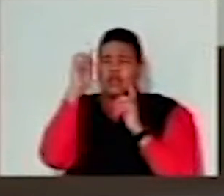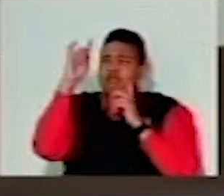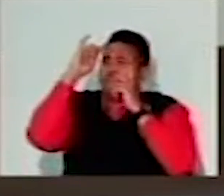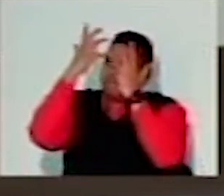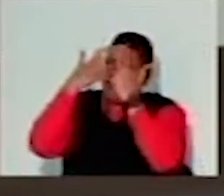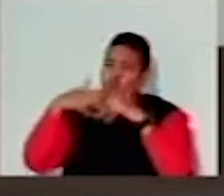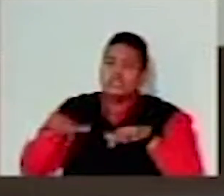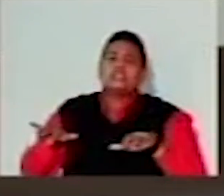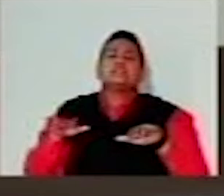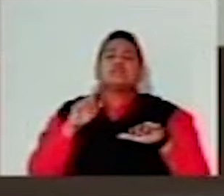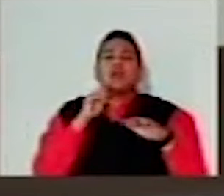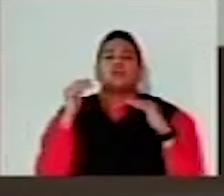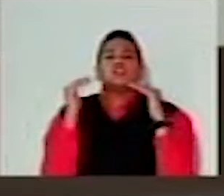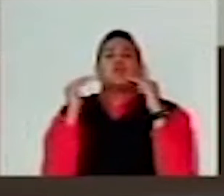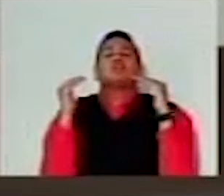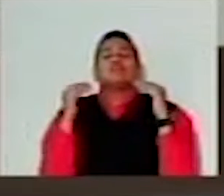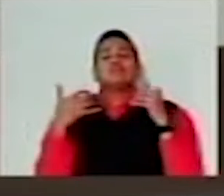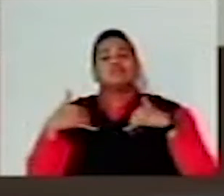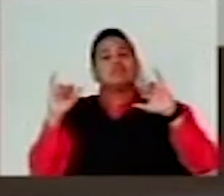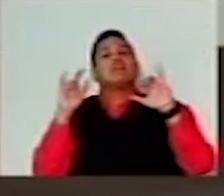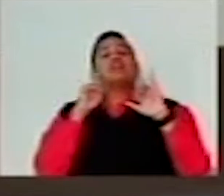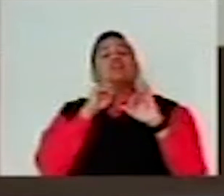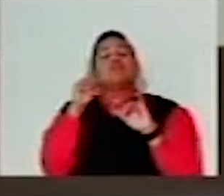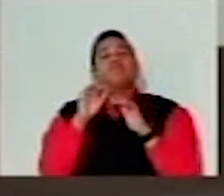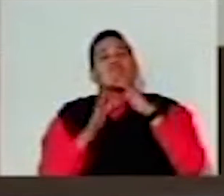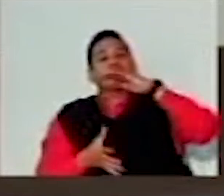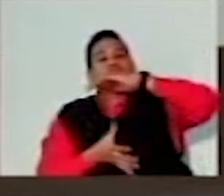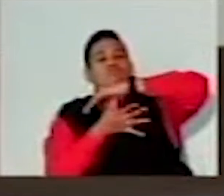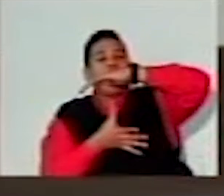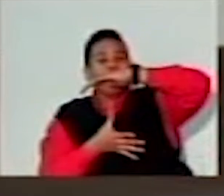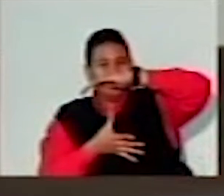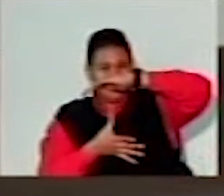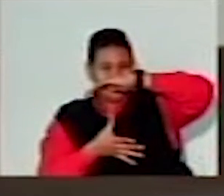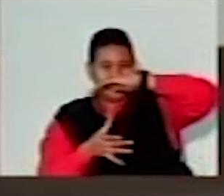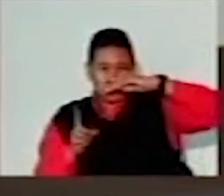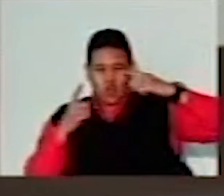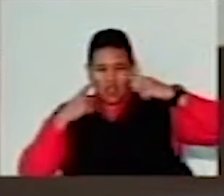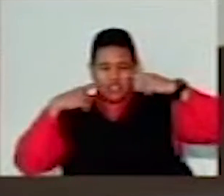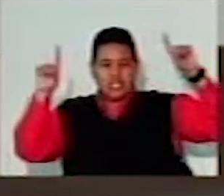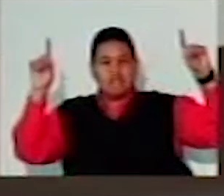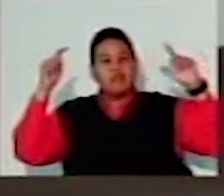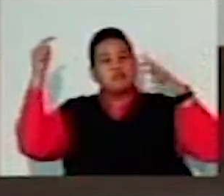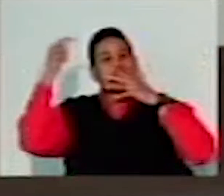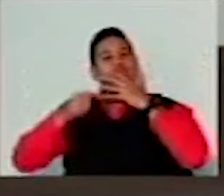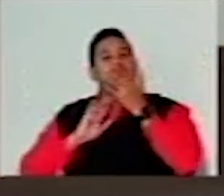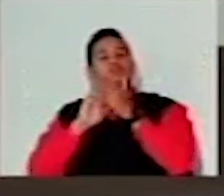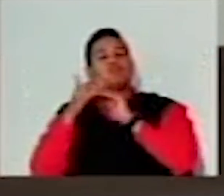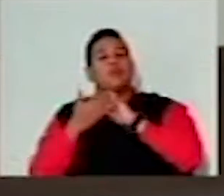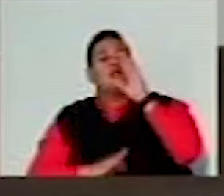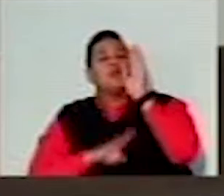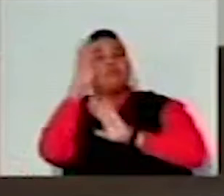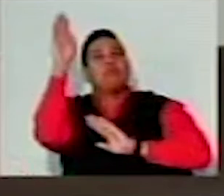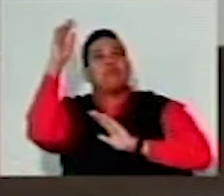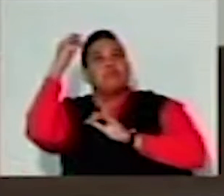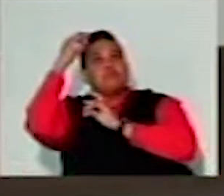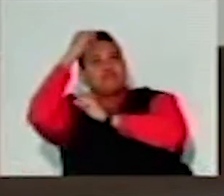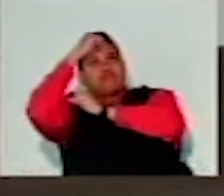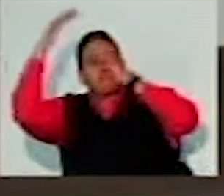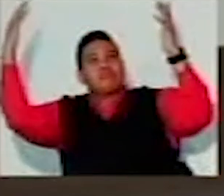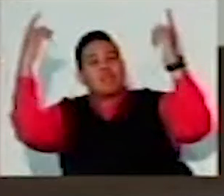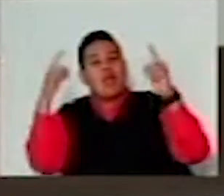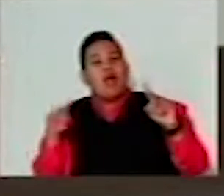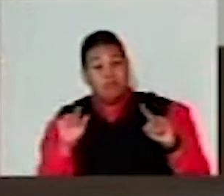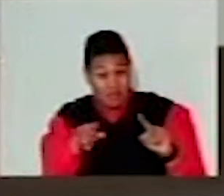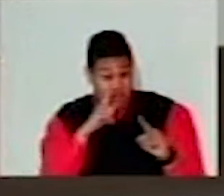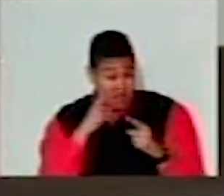cohesive and just remains a priority towards the achievement of Jamaica's growth agenda. This